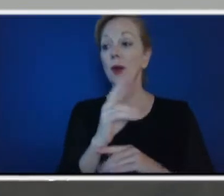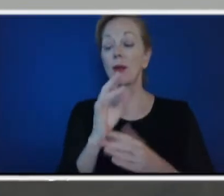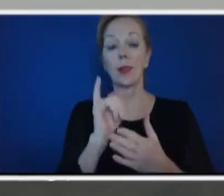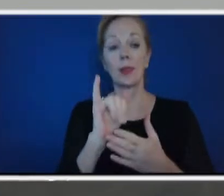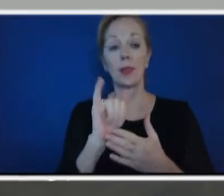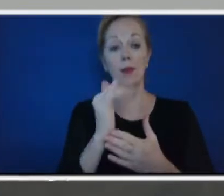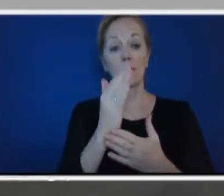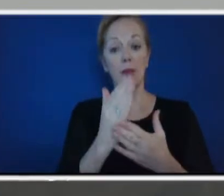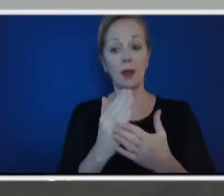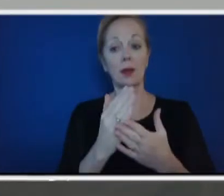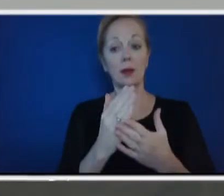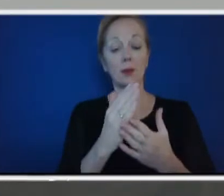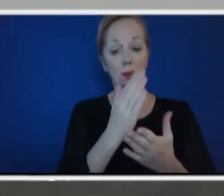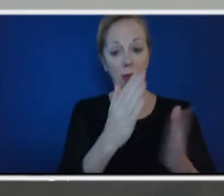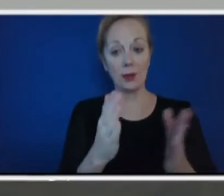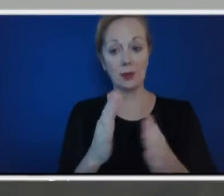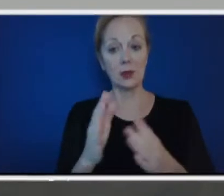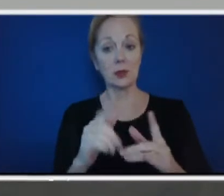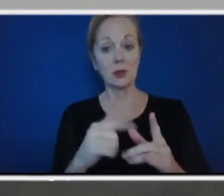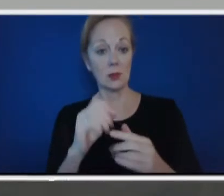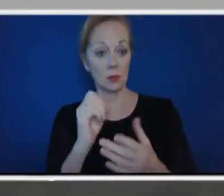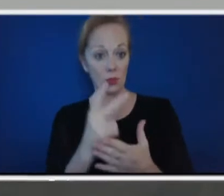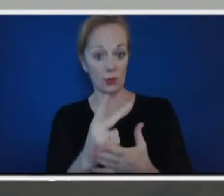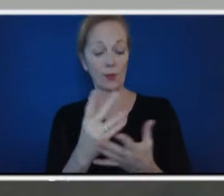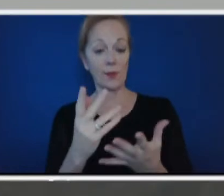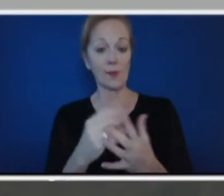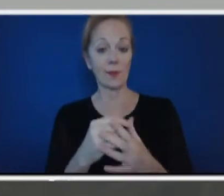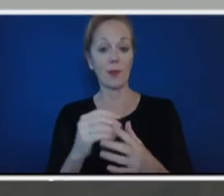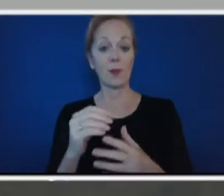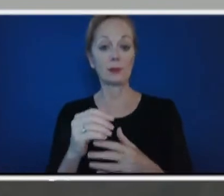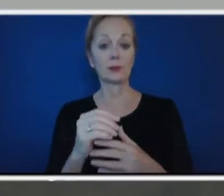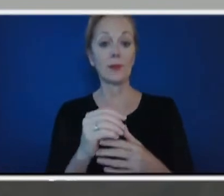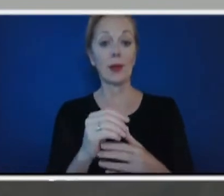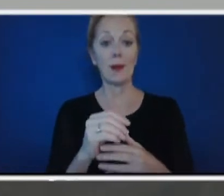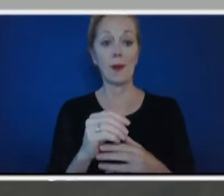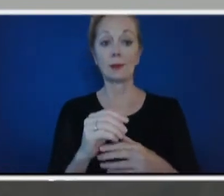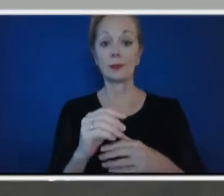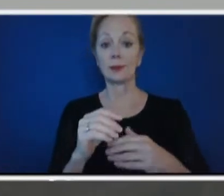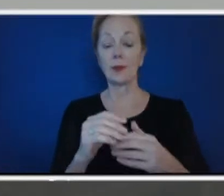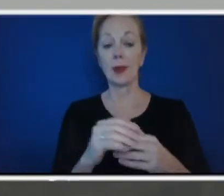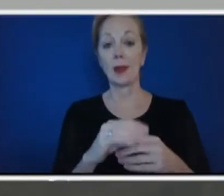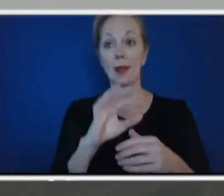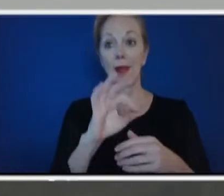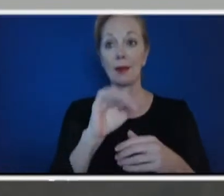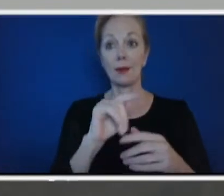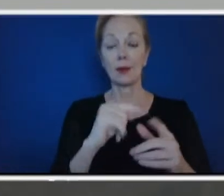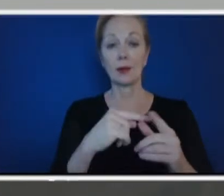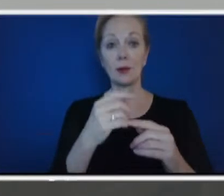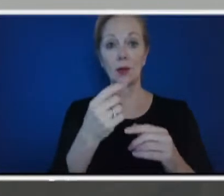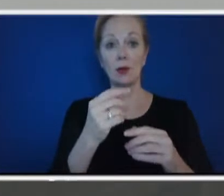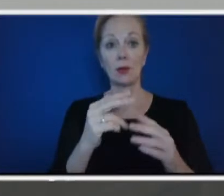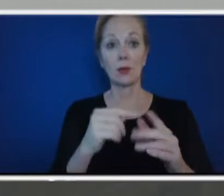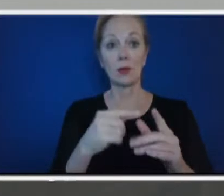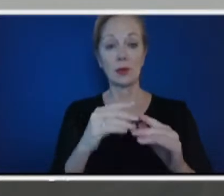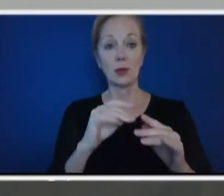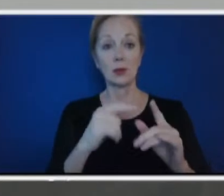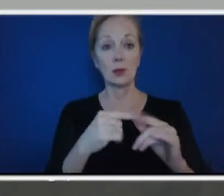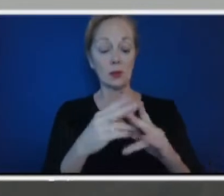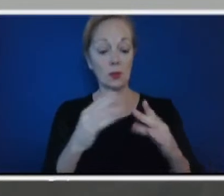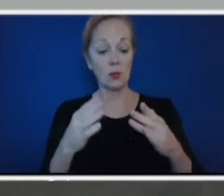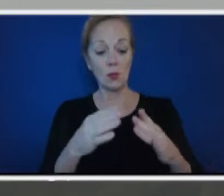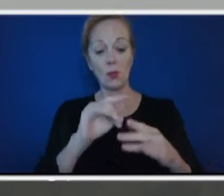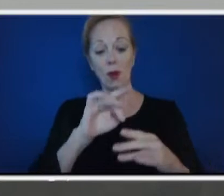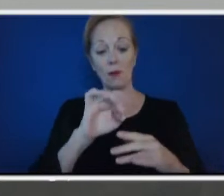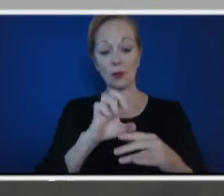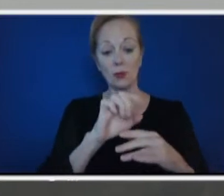says grayed out and says approved. And also constructs an 8-foot planting strip and 12-foot multi-use path along Providence Road